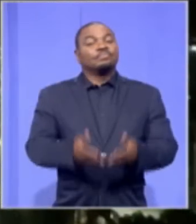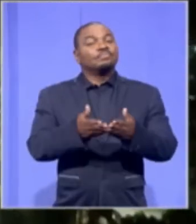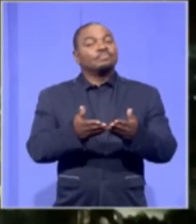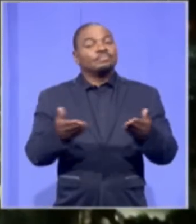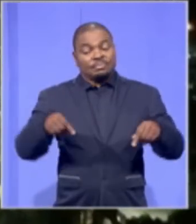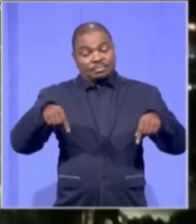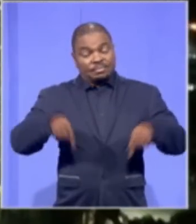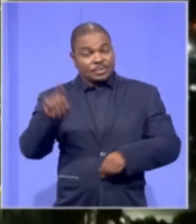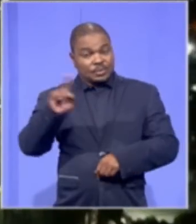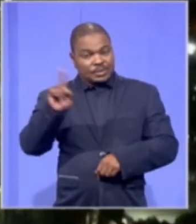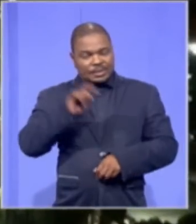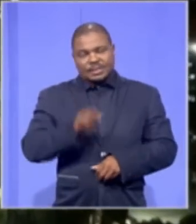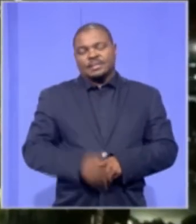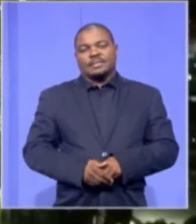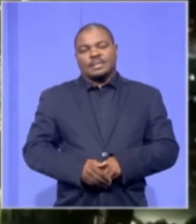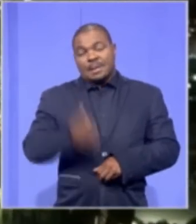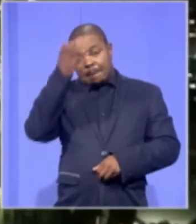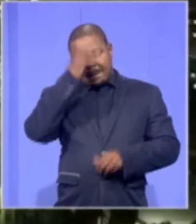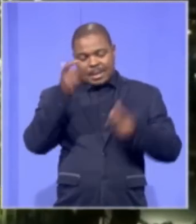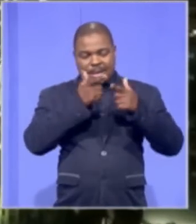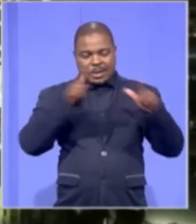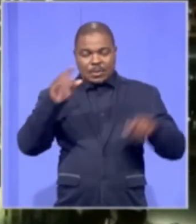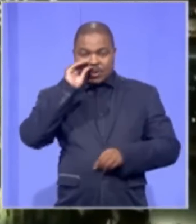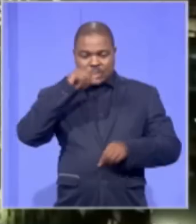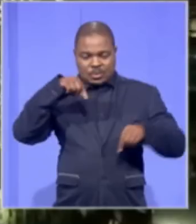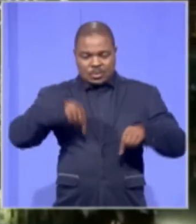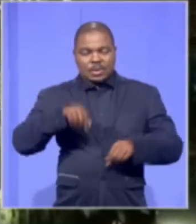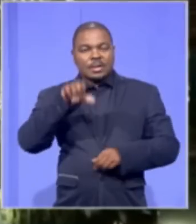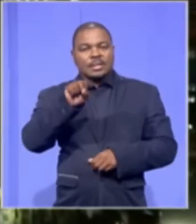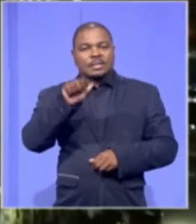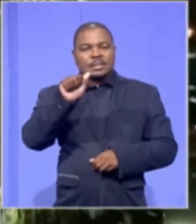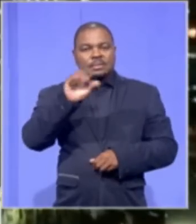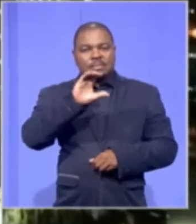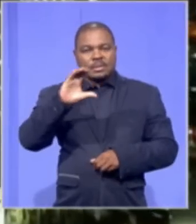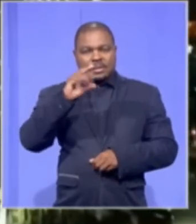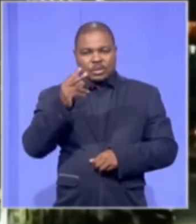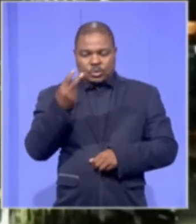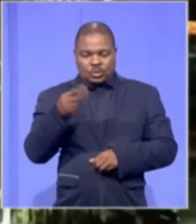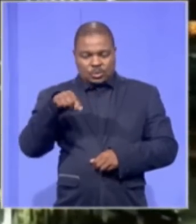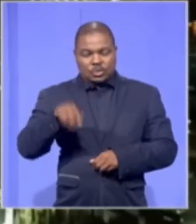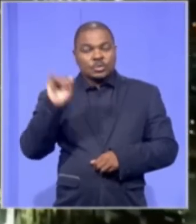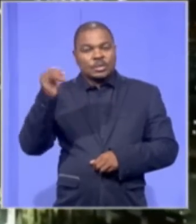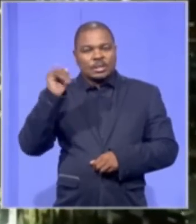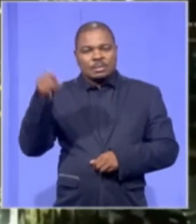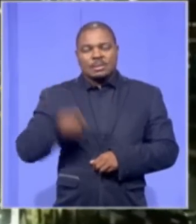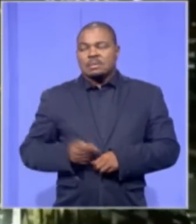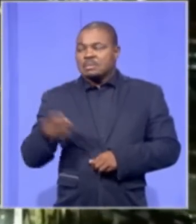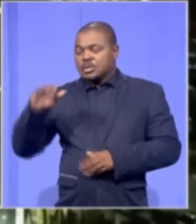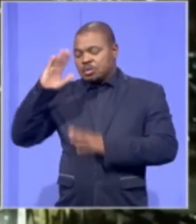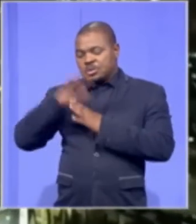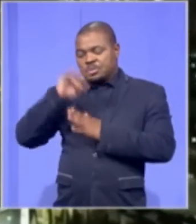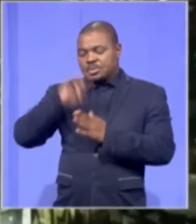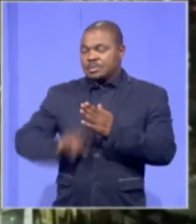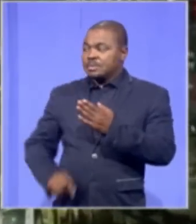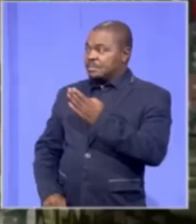ke ditaba tša Sepedi tša SABC thwego tšwa ka Auckland Park, Johannesburg. Dihlogo tša tšona ke tše.